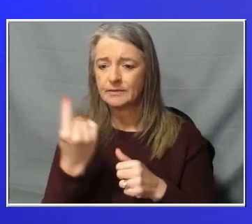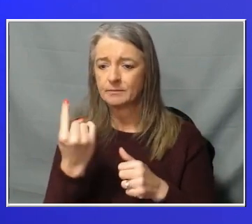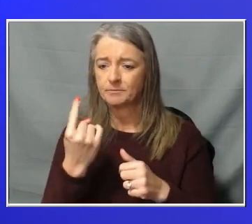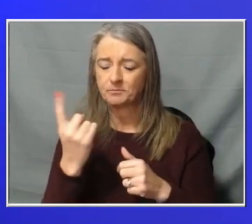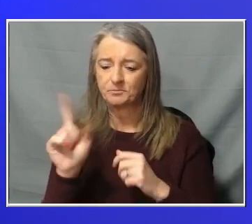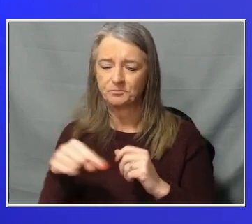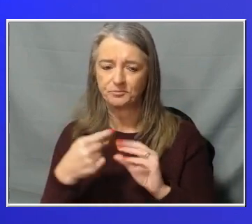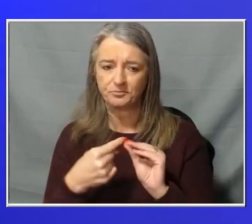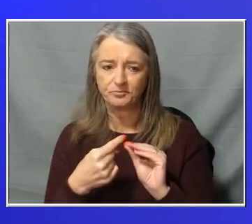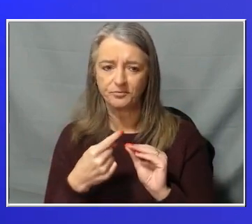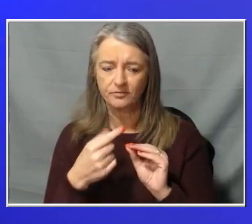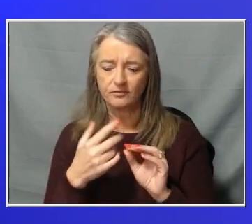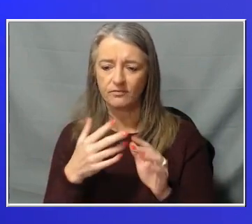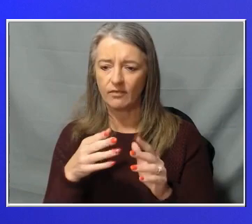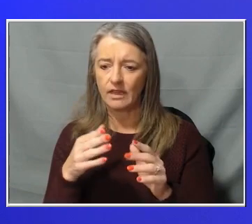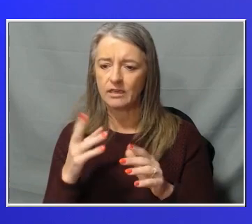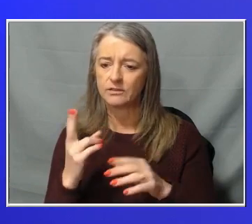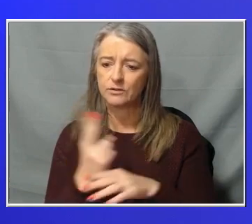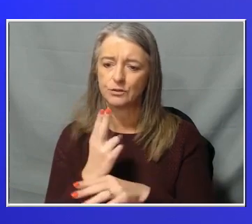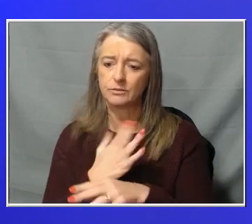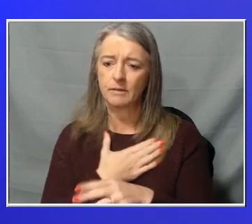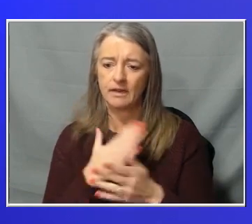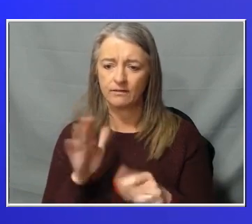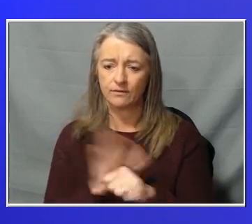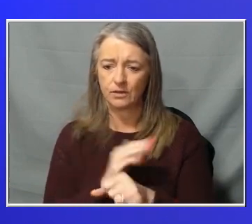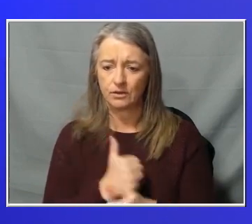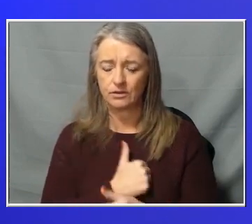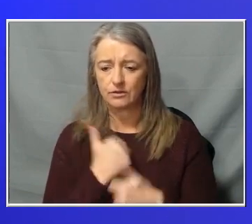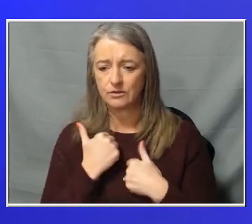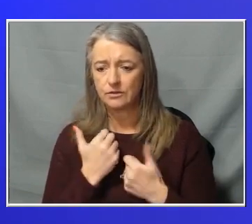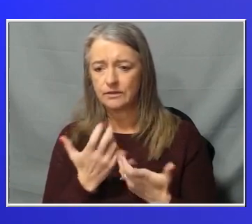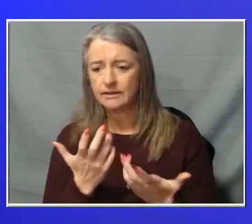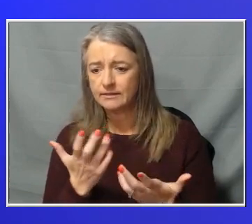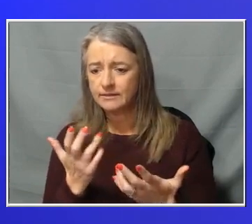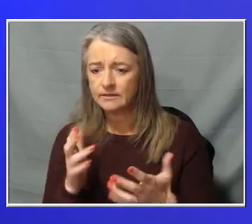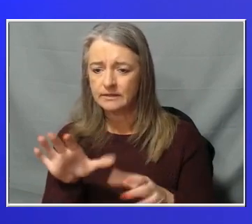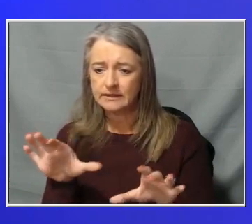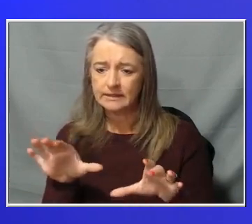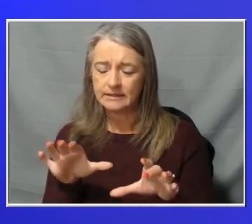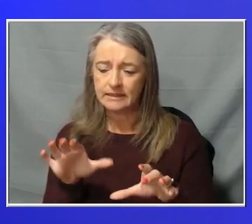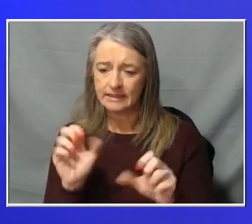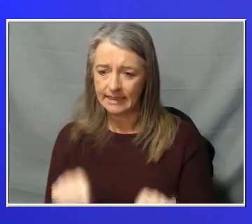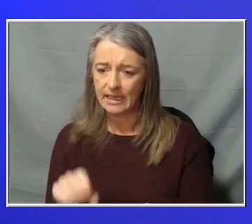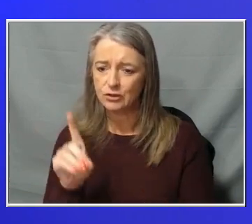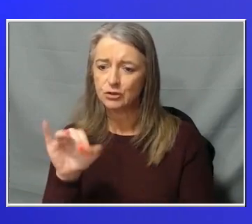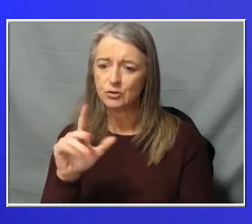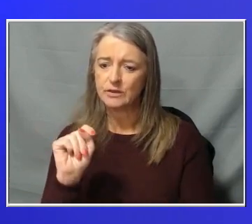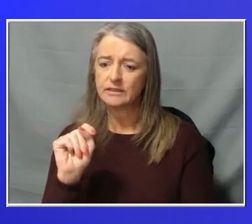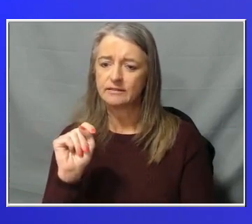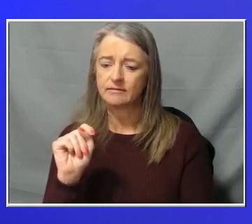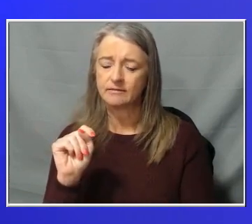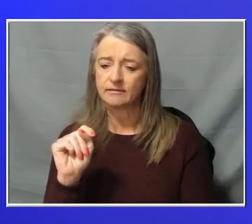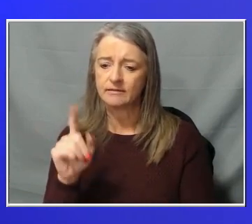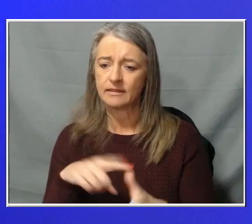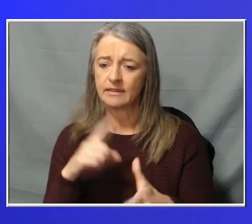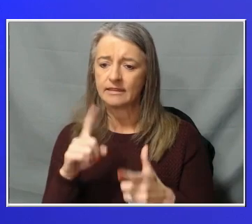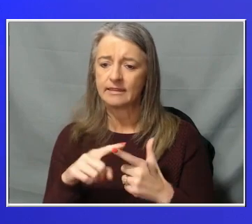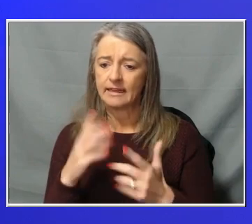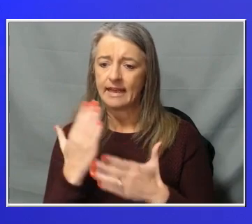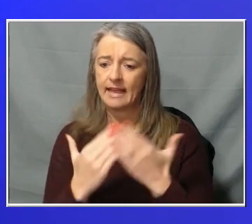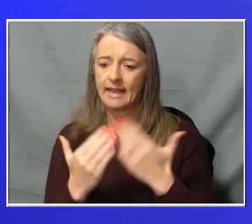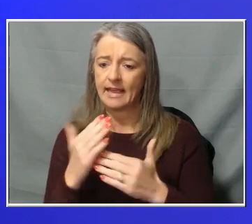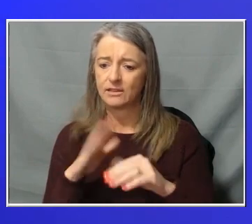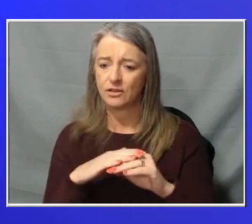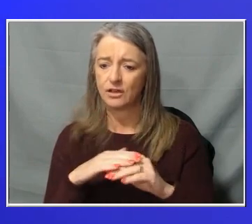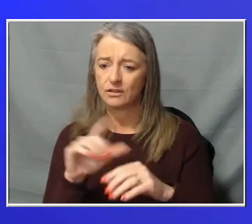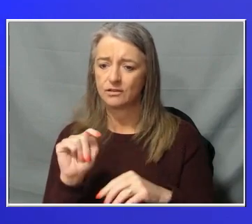of, I spend my whole career putting needles into tiny places. I can do it. And as soon as he put his hands on the